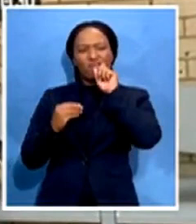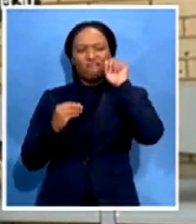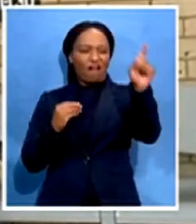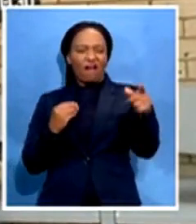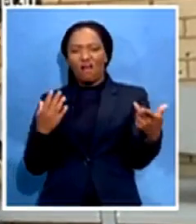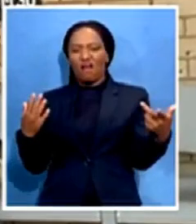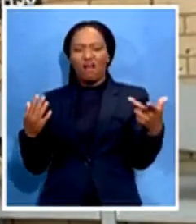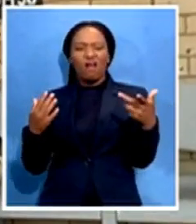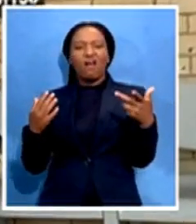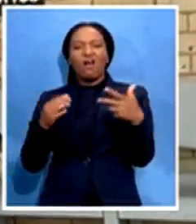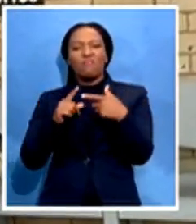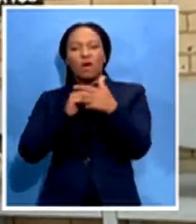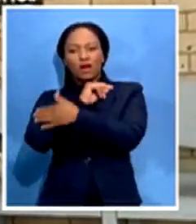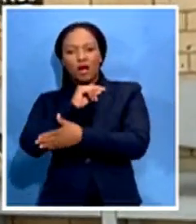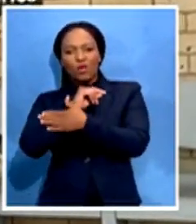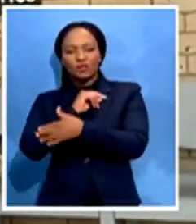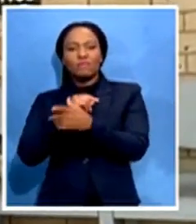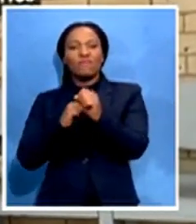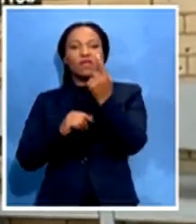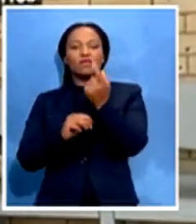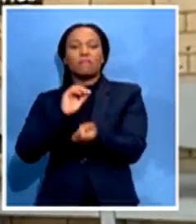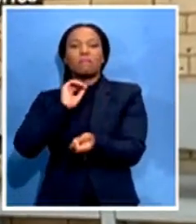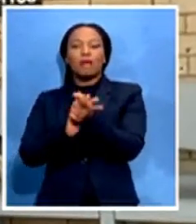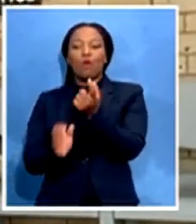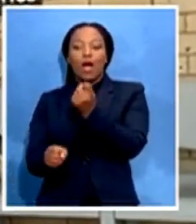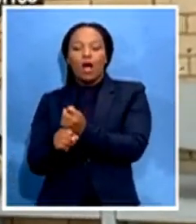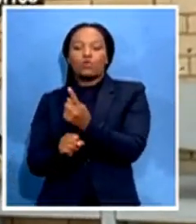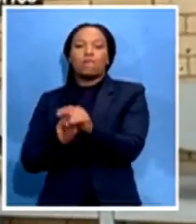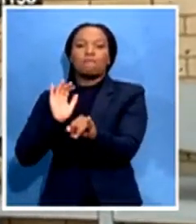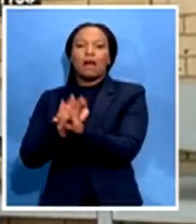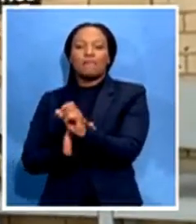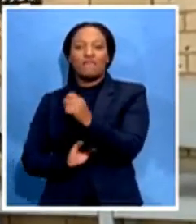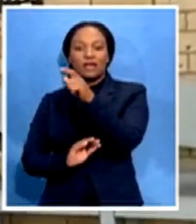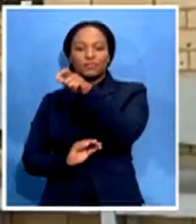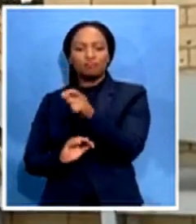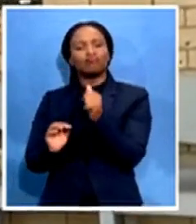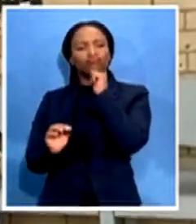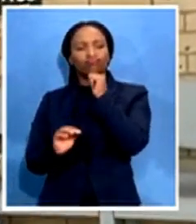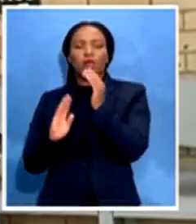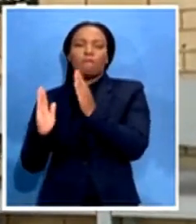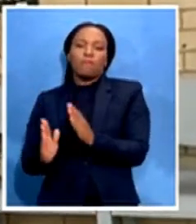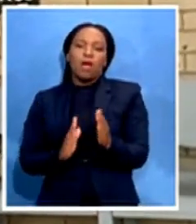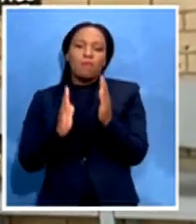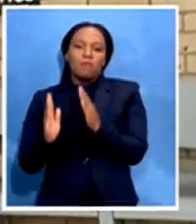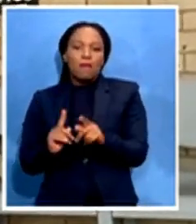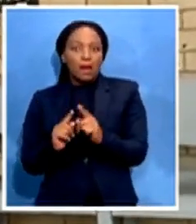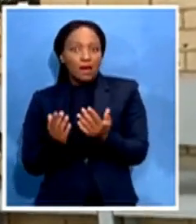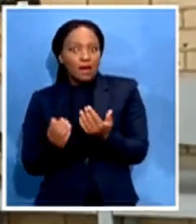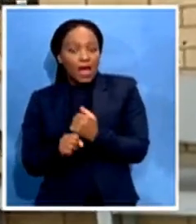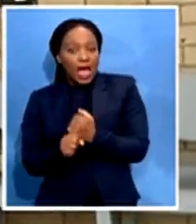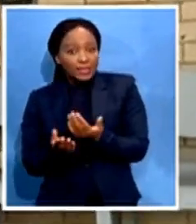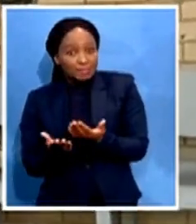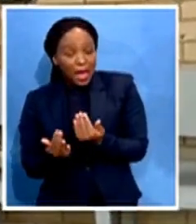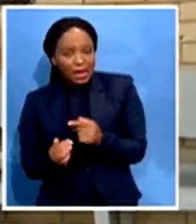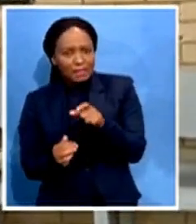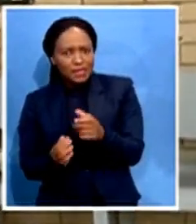going to be flown into Gauteng. So we had our preparations and never really expected to see the first case in South Africa. So